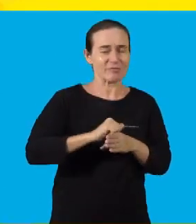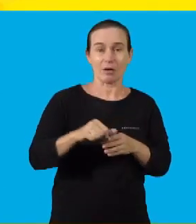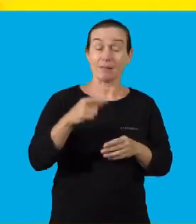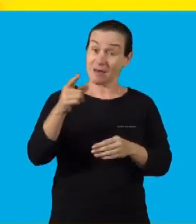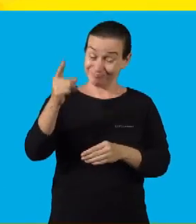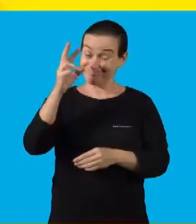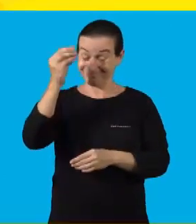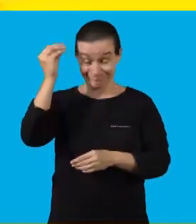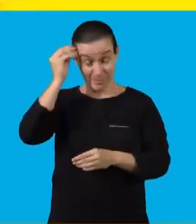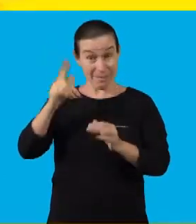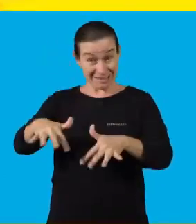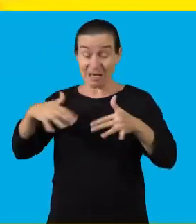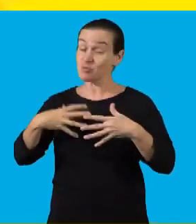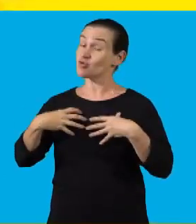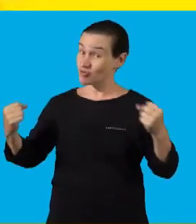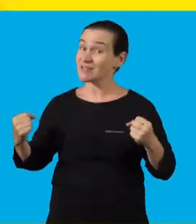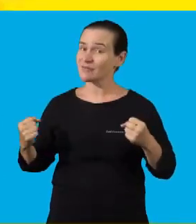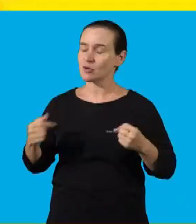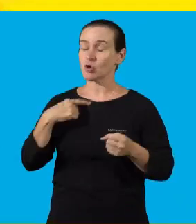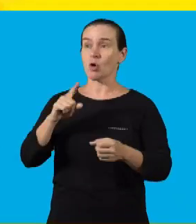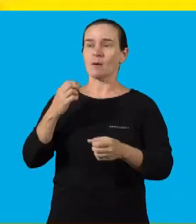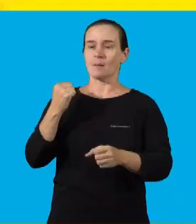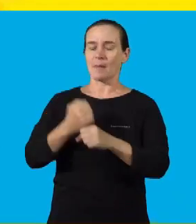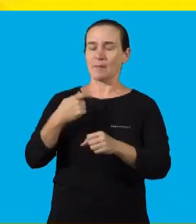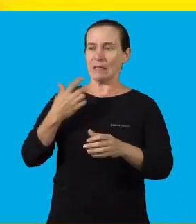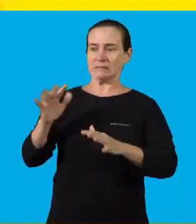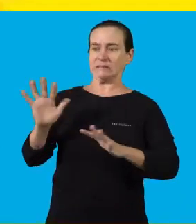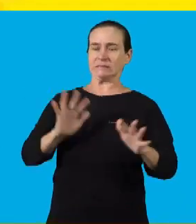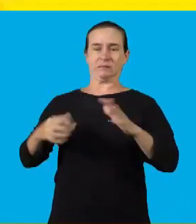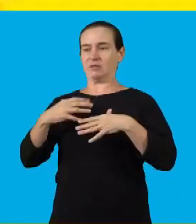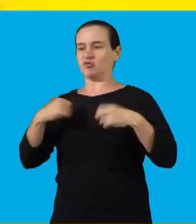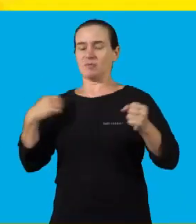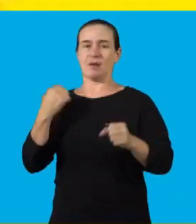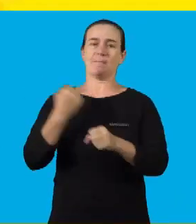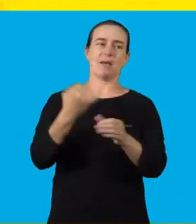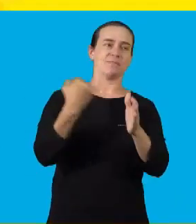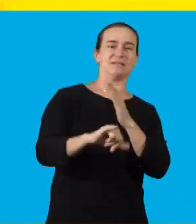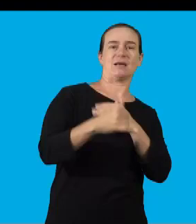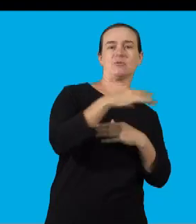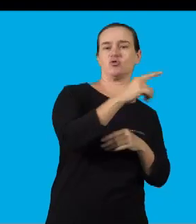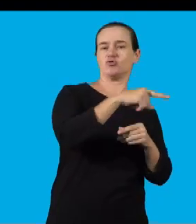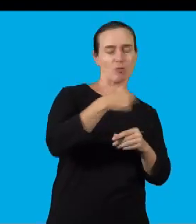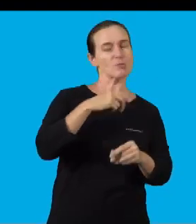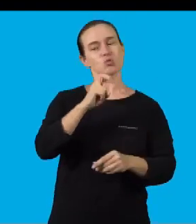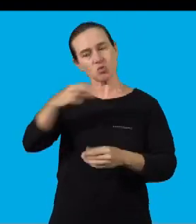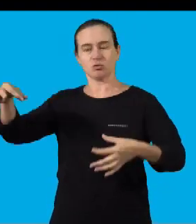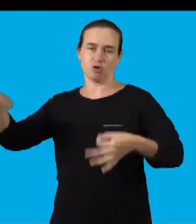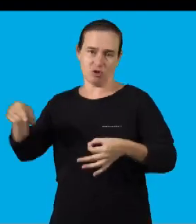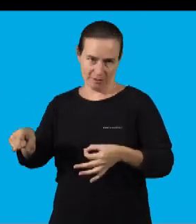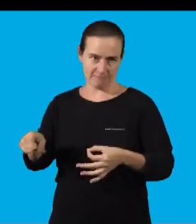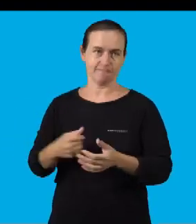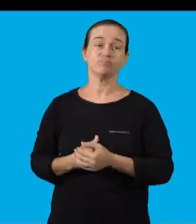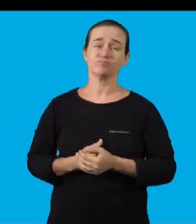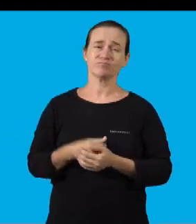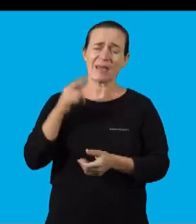we are very stressed, so just use the formula sheet to make sure we avoid those small problems. So when it comes to the